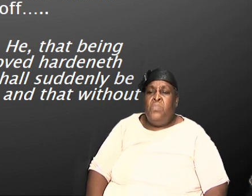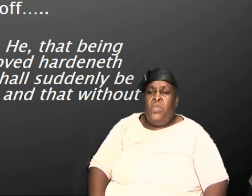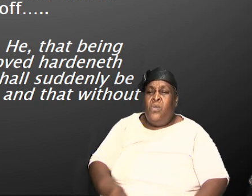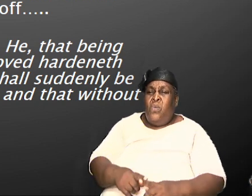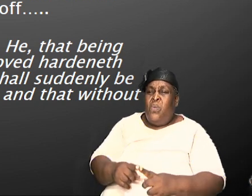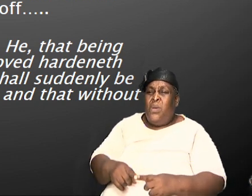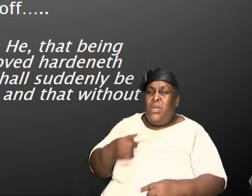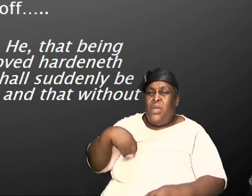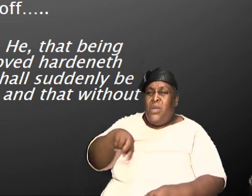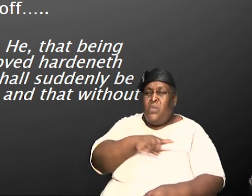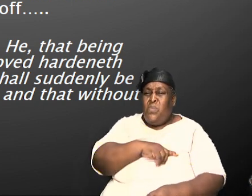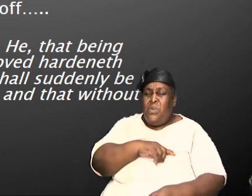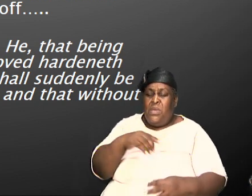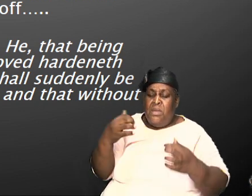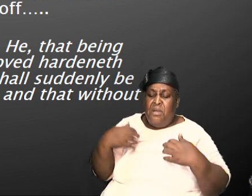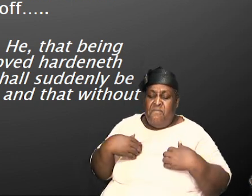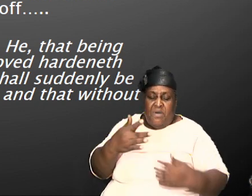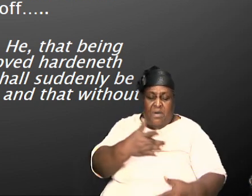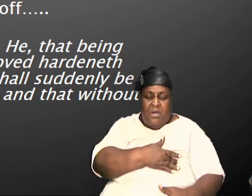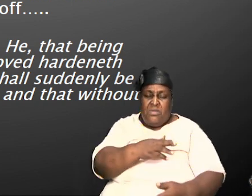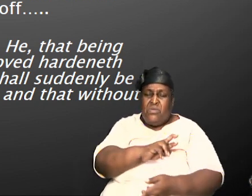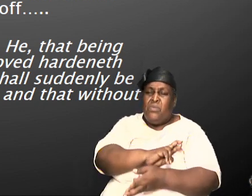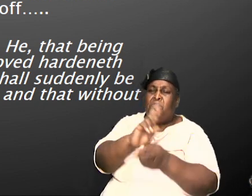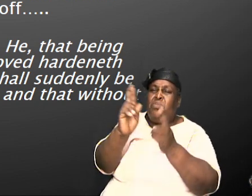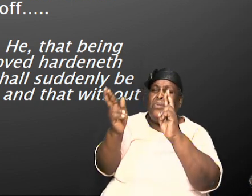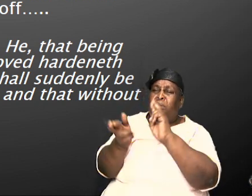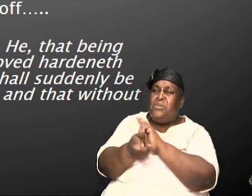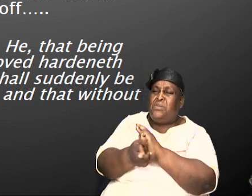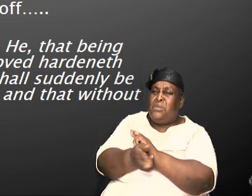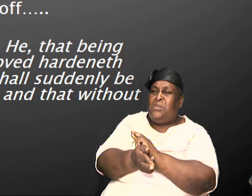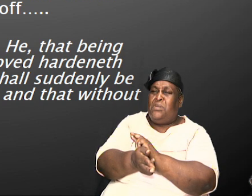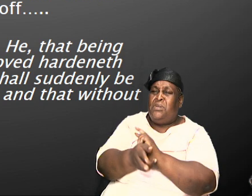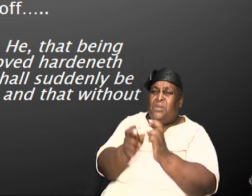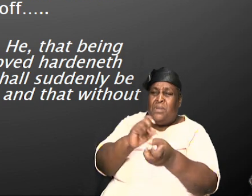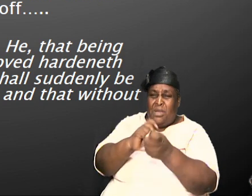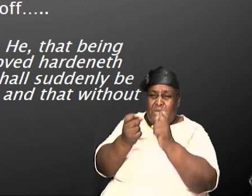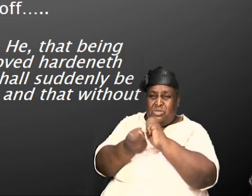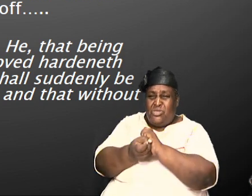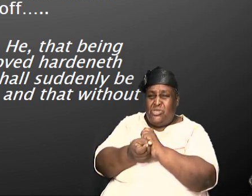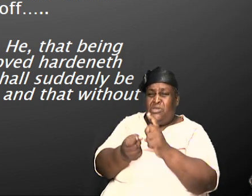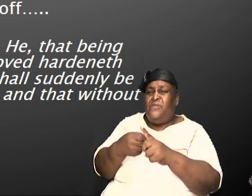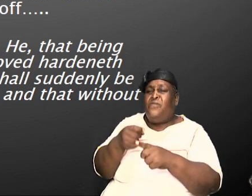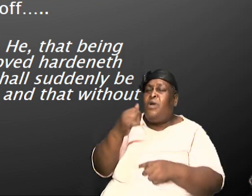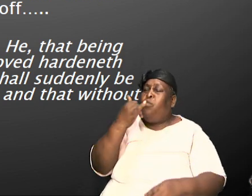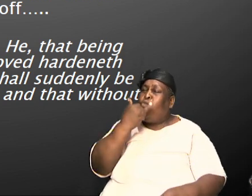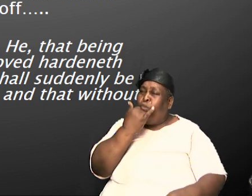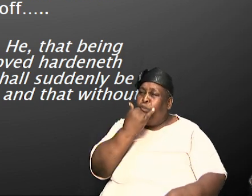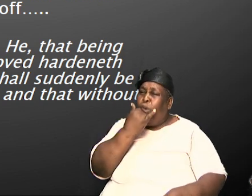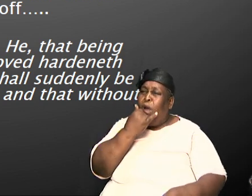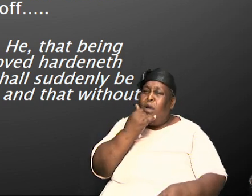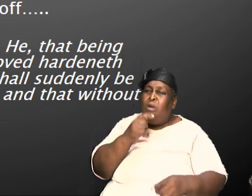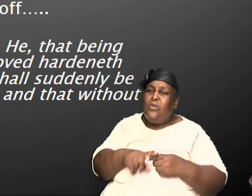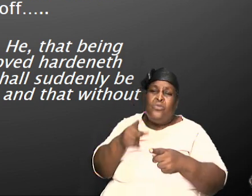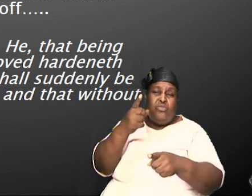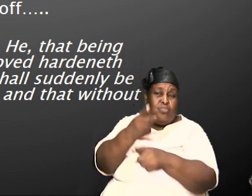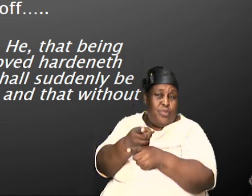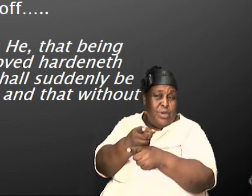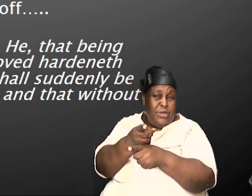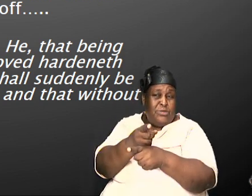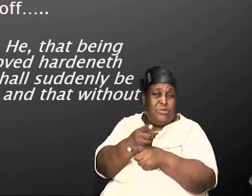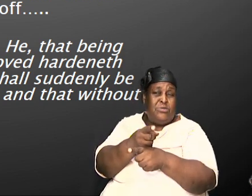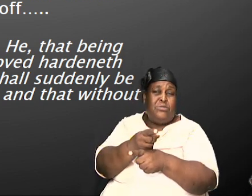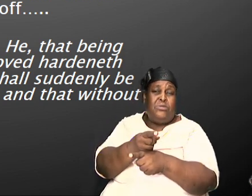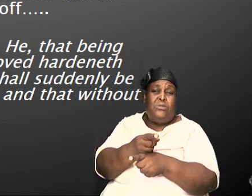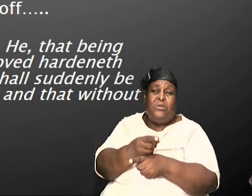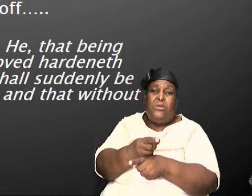But when we have a heart to repent, when we have a heart to turn from the things that we do wrong and turn to God,